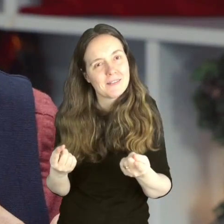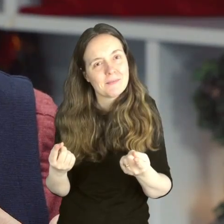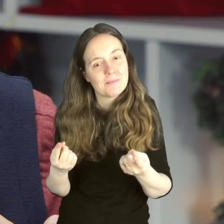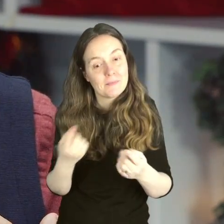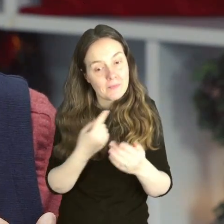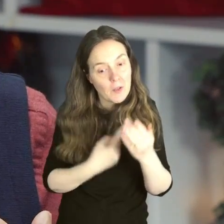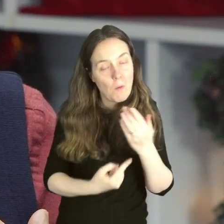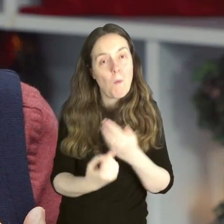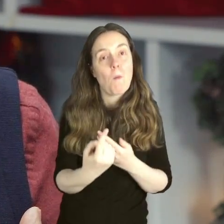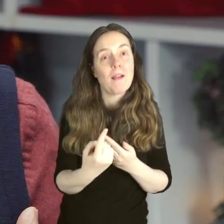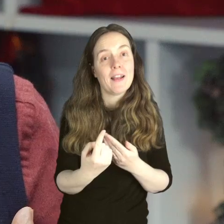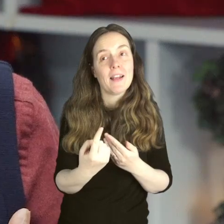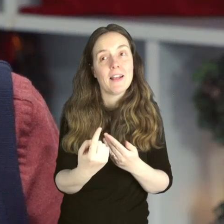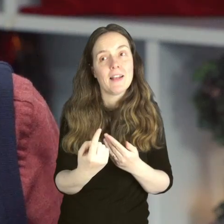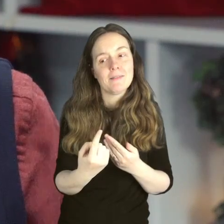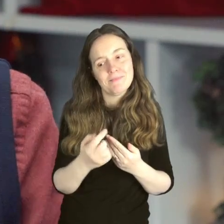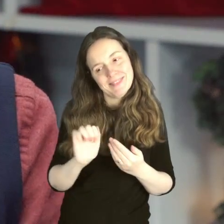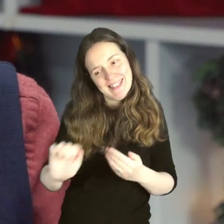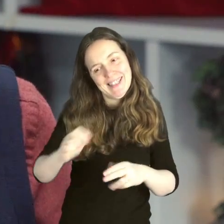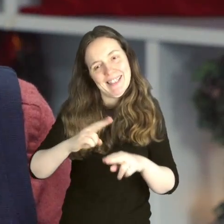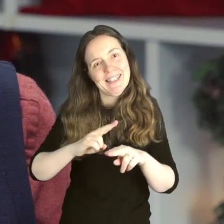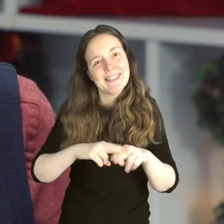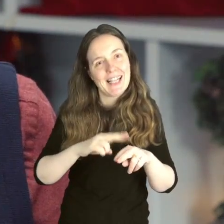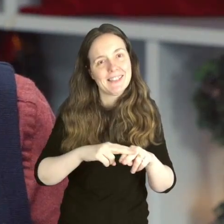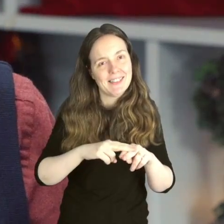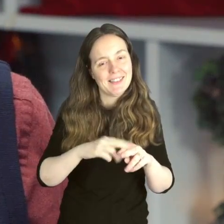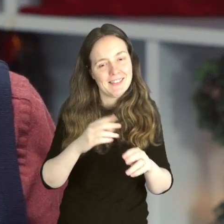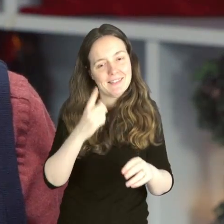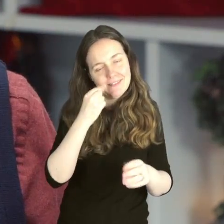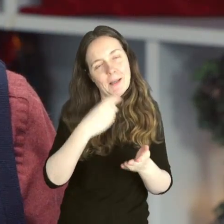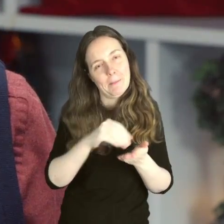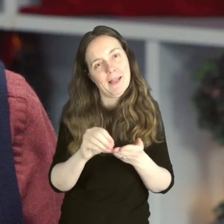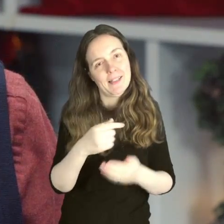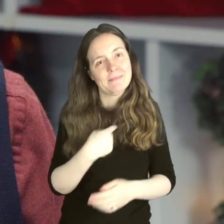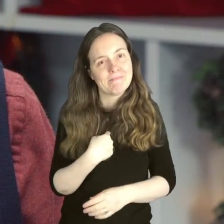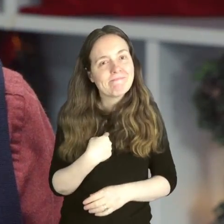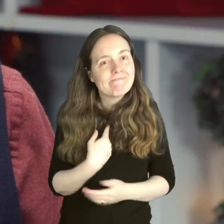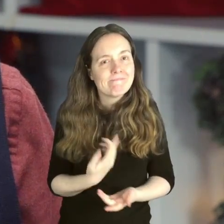Only his daddy could pay for it.